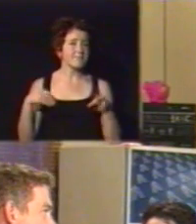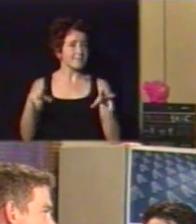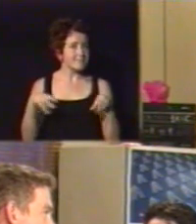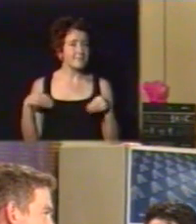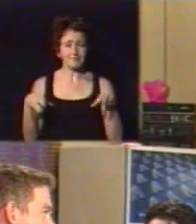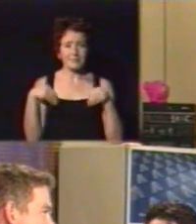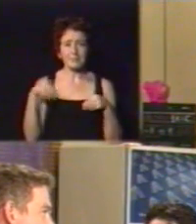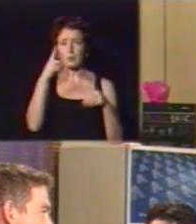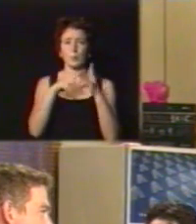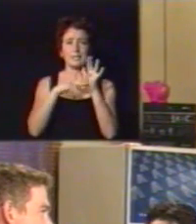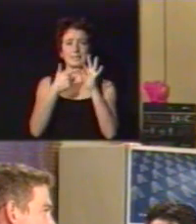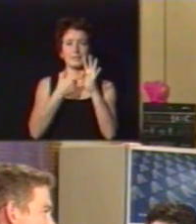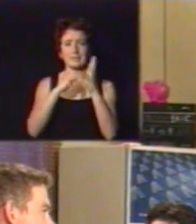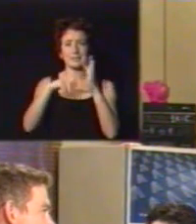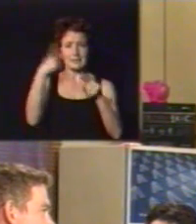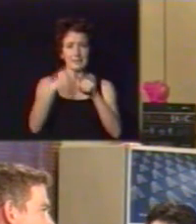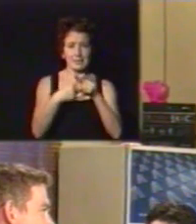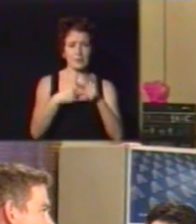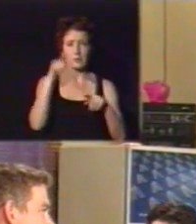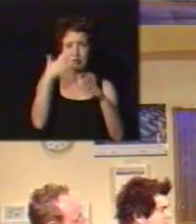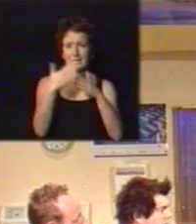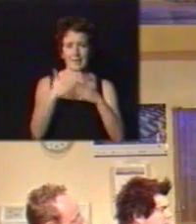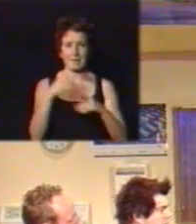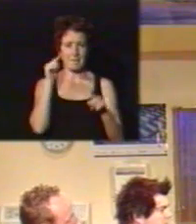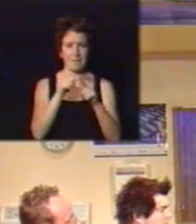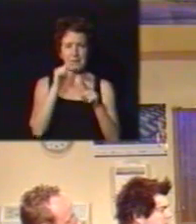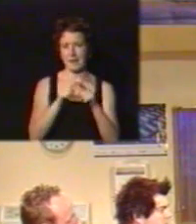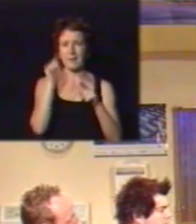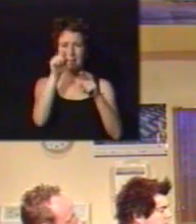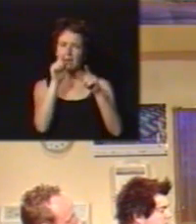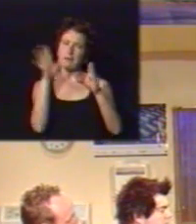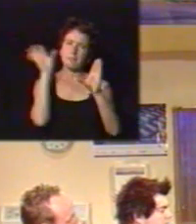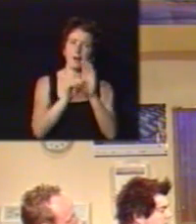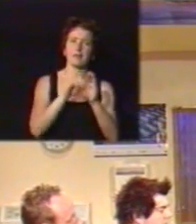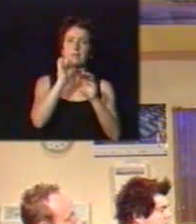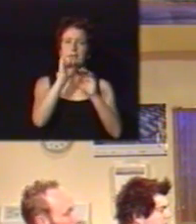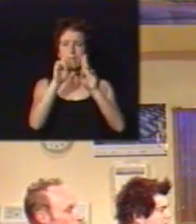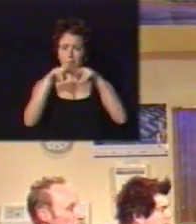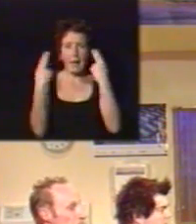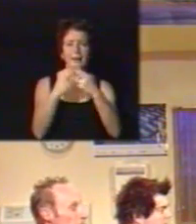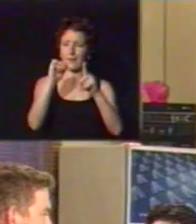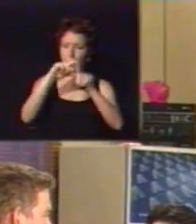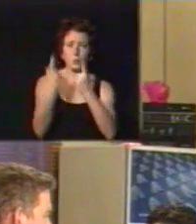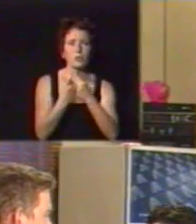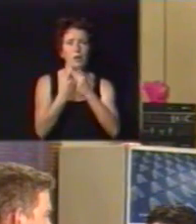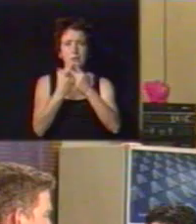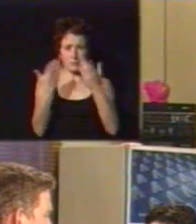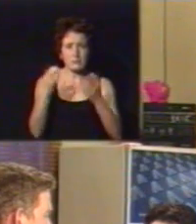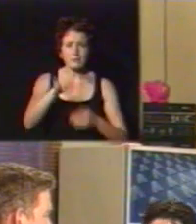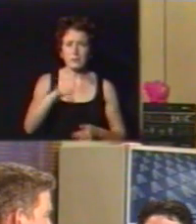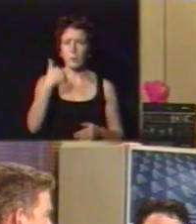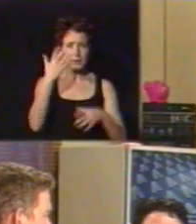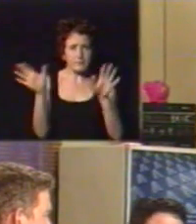culture and a few of the Asian cultures actually embrace it, it's part of their family and their culture. Definitely. In the Dominican Republic, there are